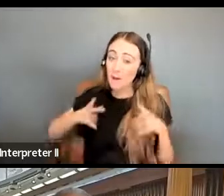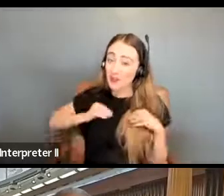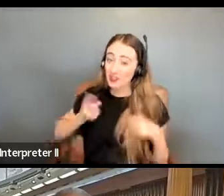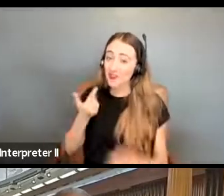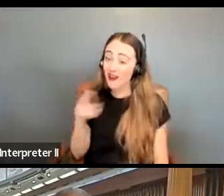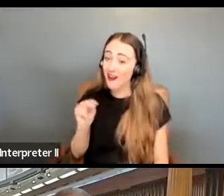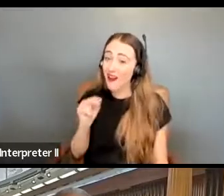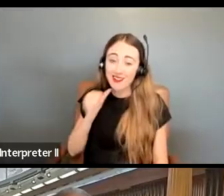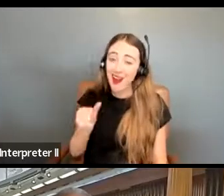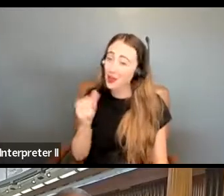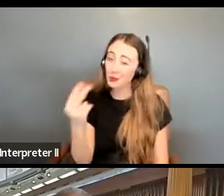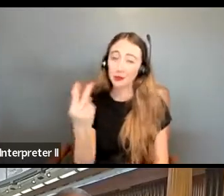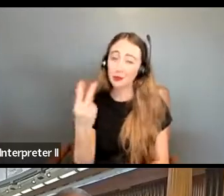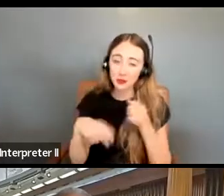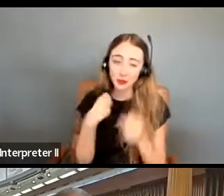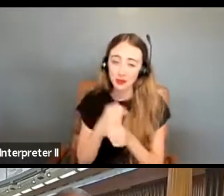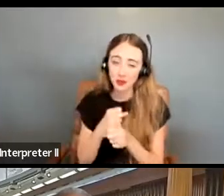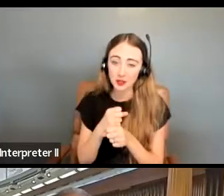not 2 years.